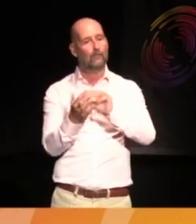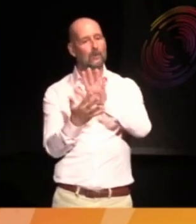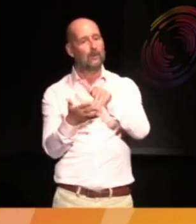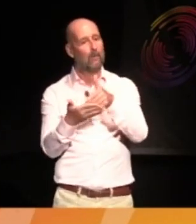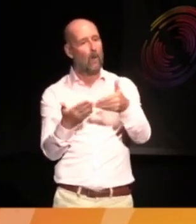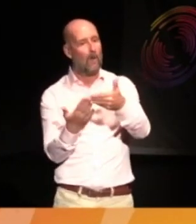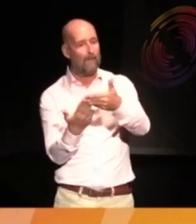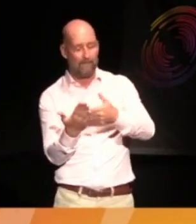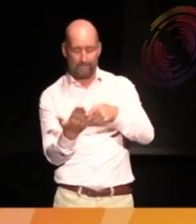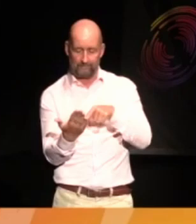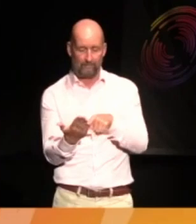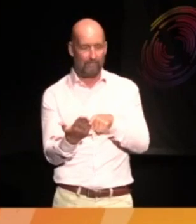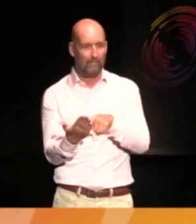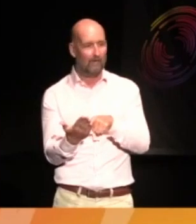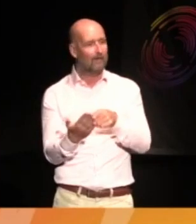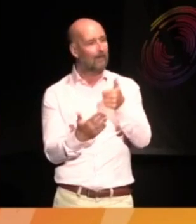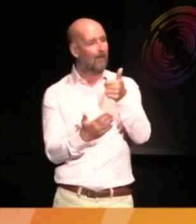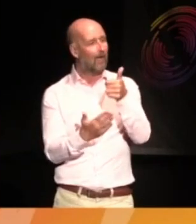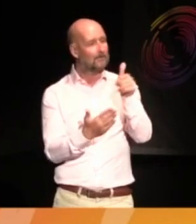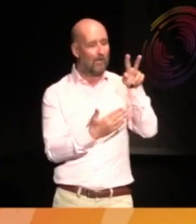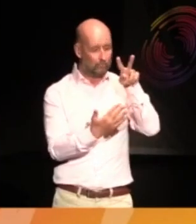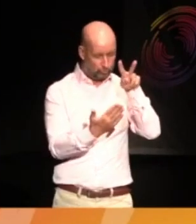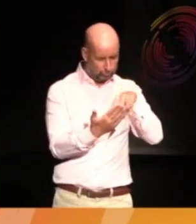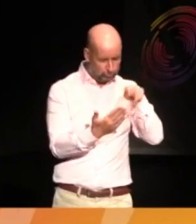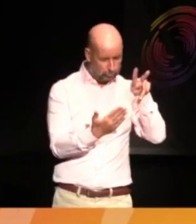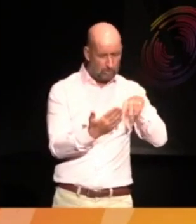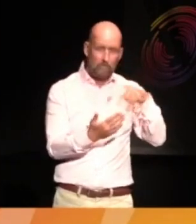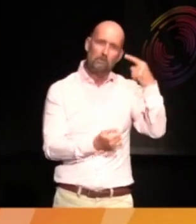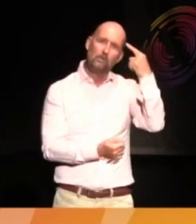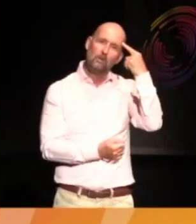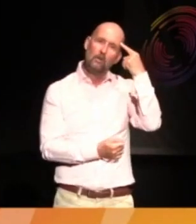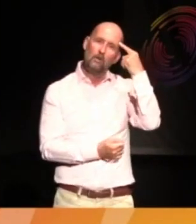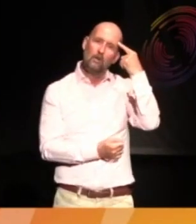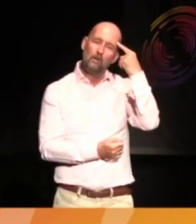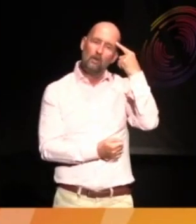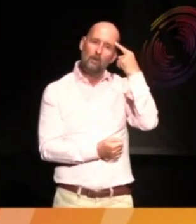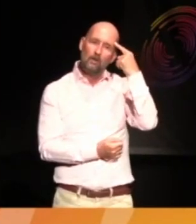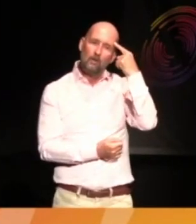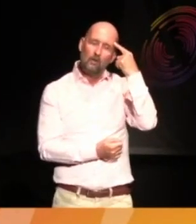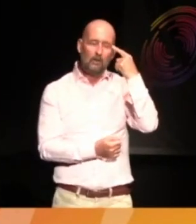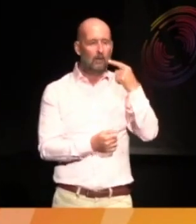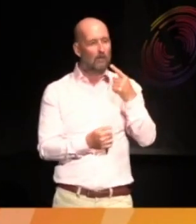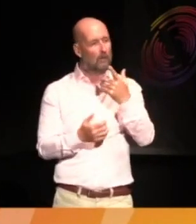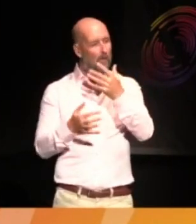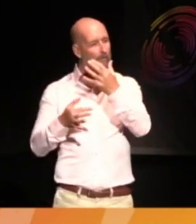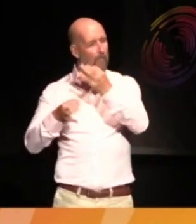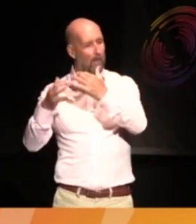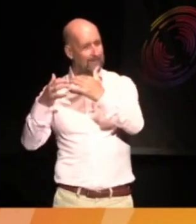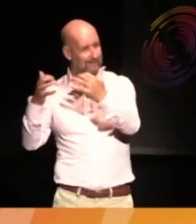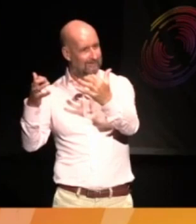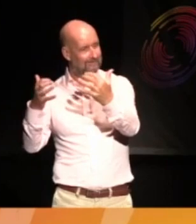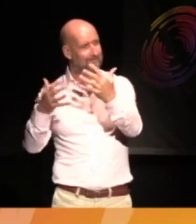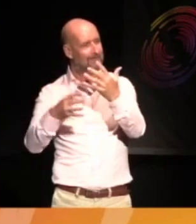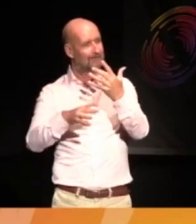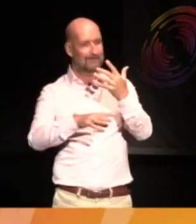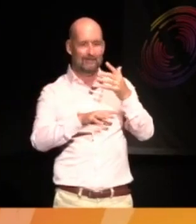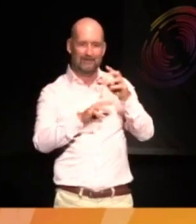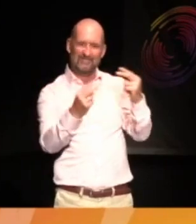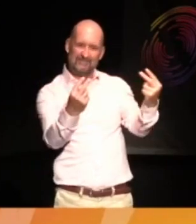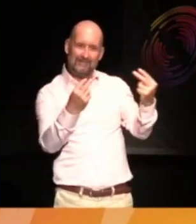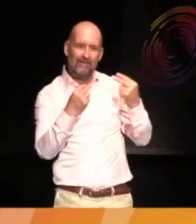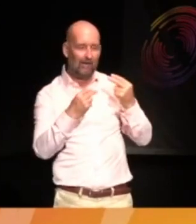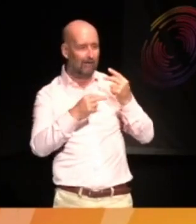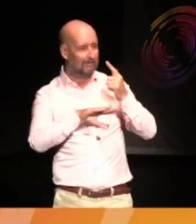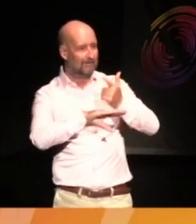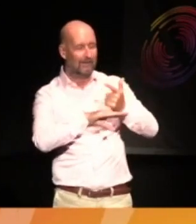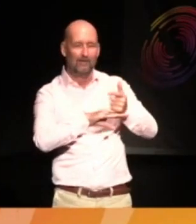then I began reading, and the question of seeing and the politics of seeing in this age of surveillance, where there are a